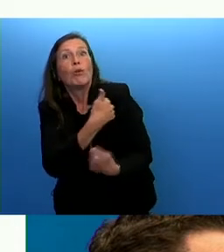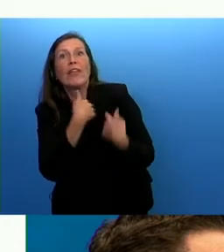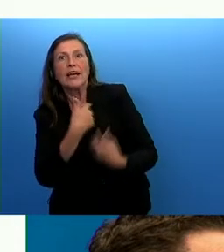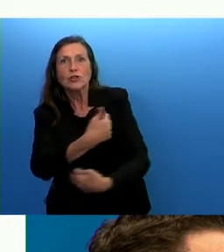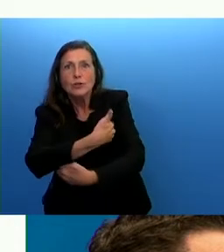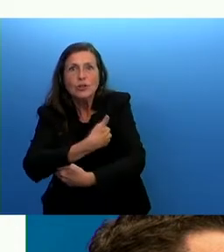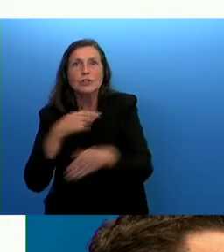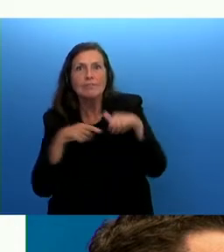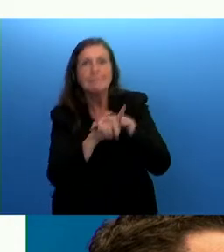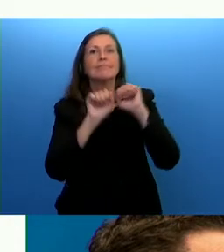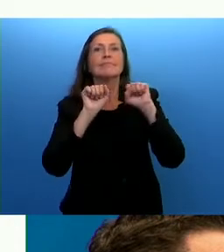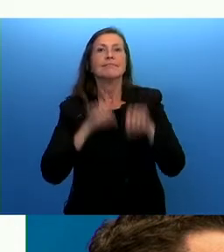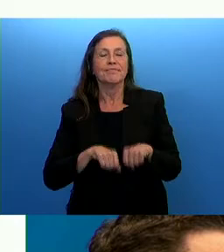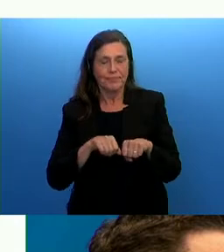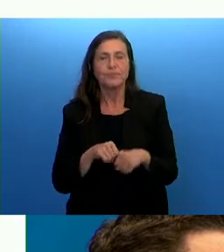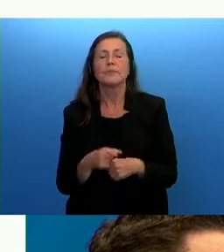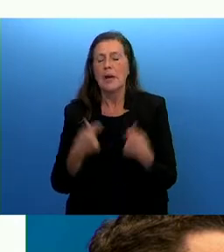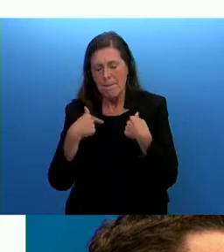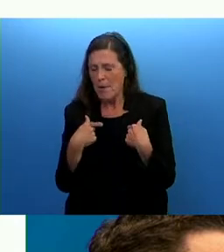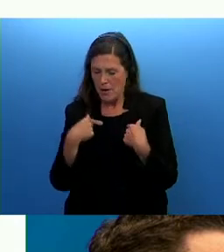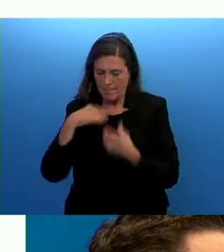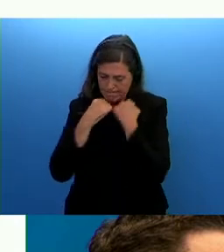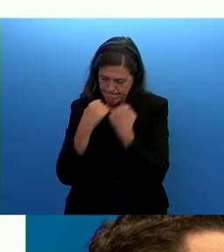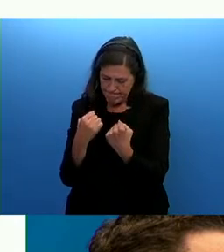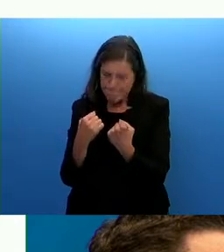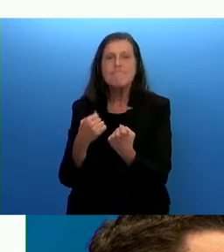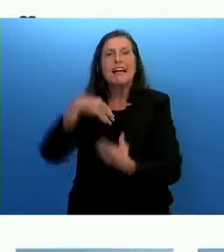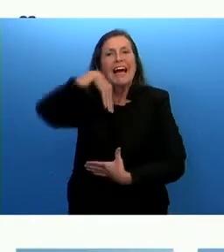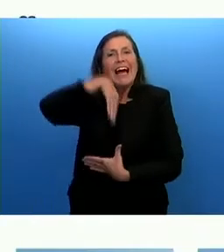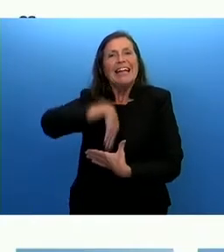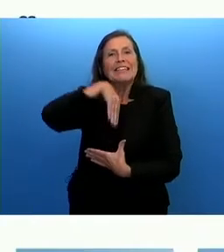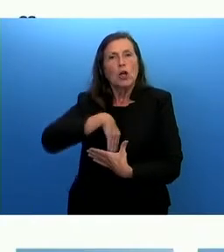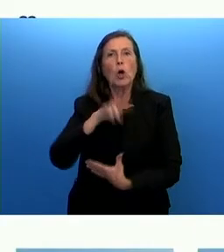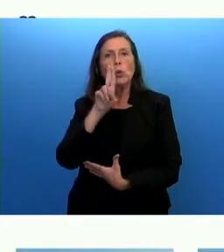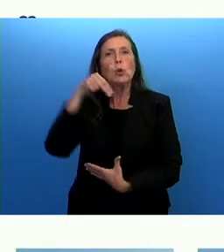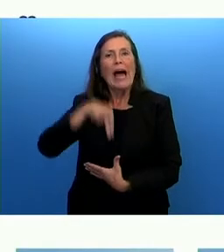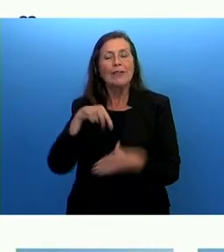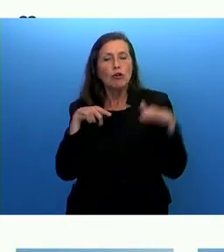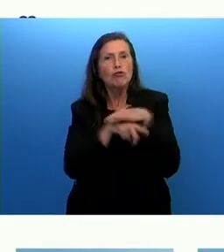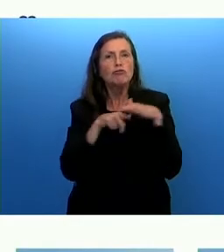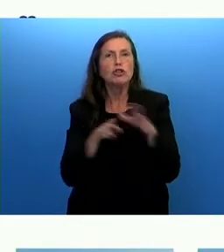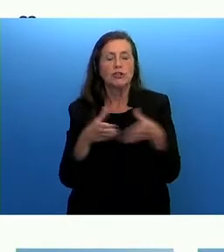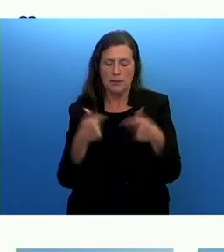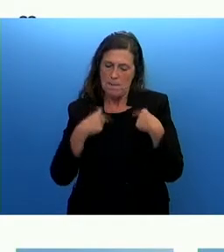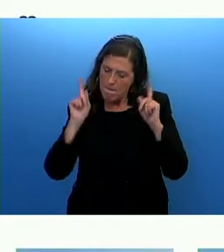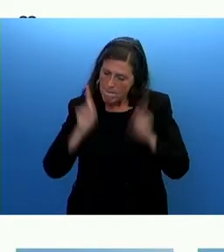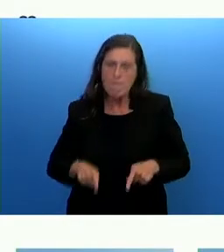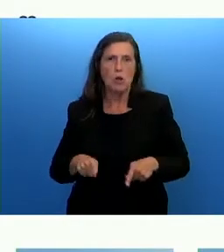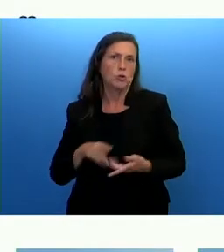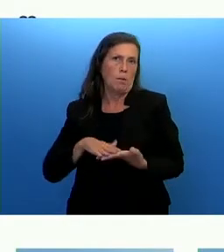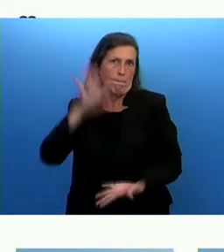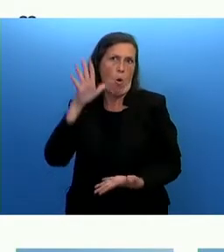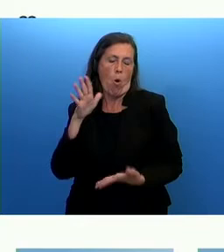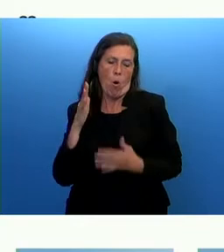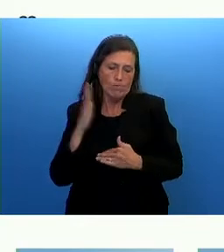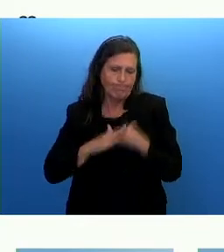also recognise that we need to do more internally within the UN Refugee Agency itself. Today,